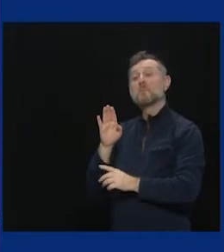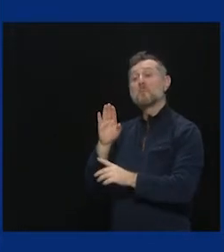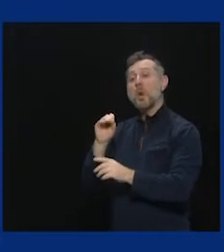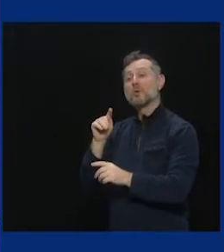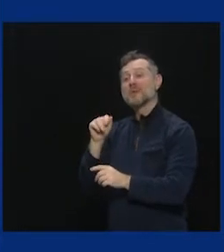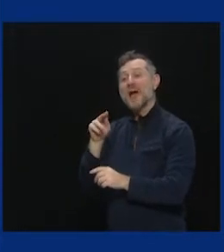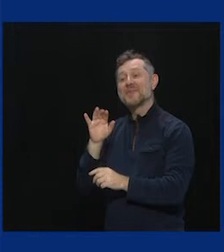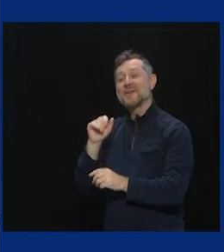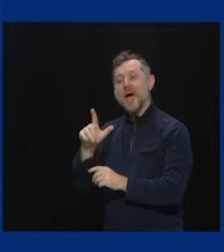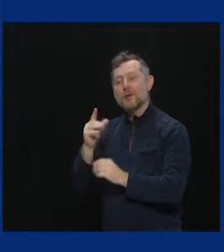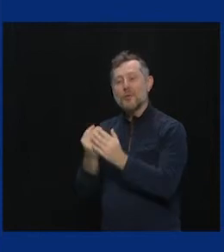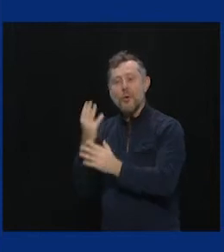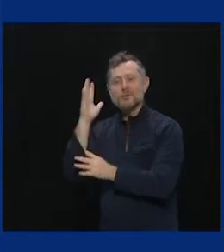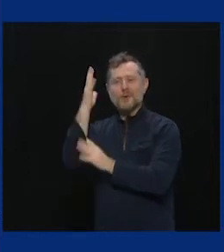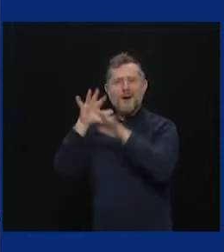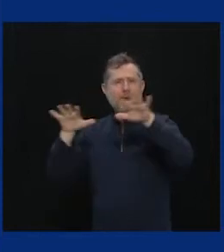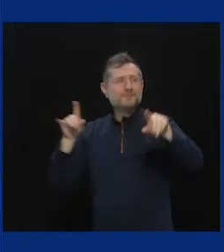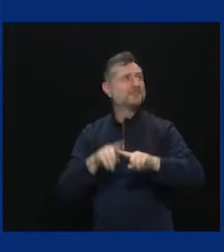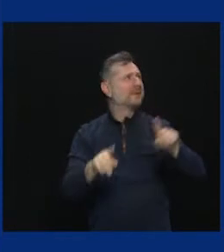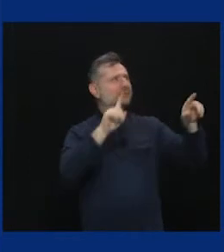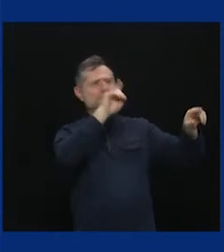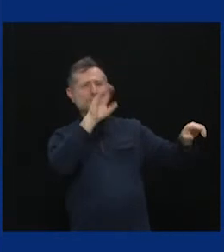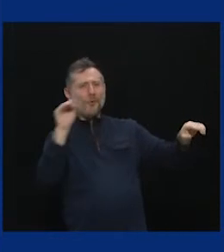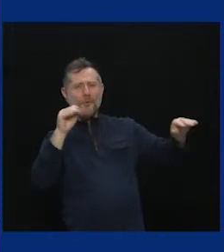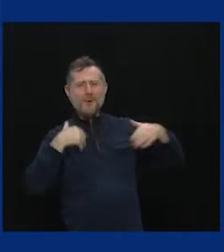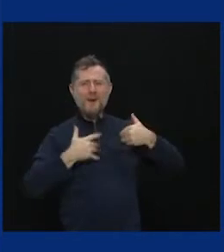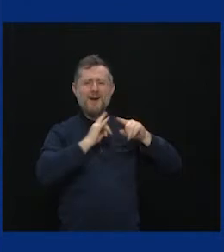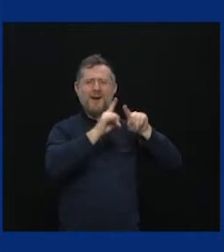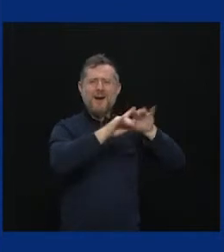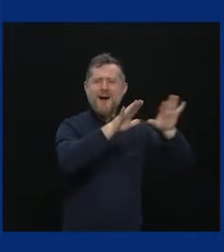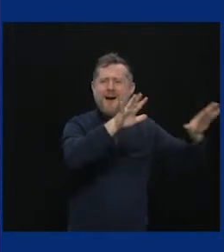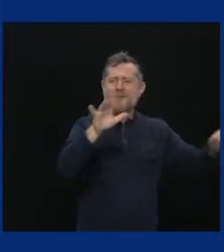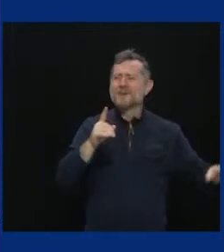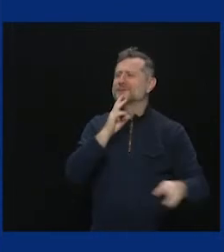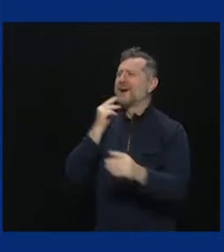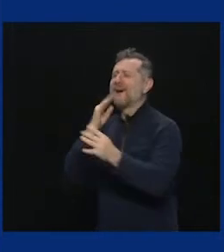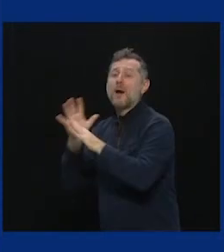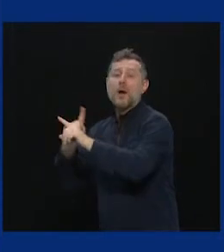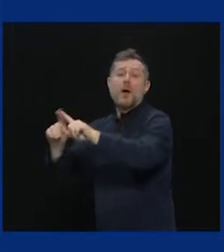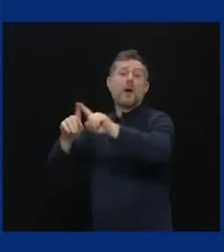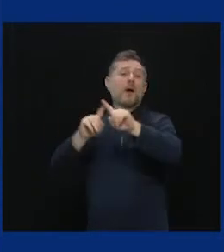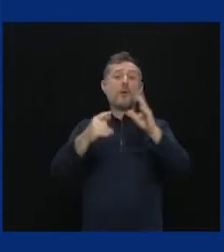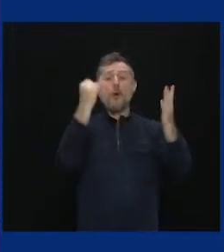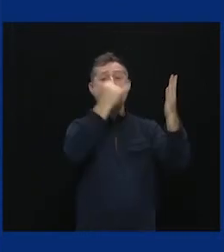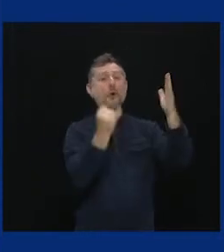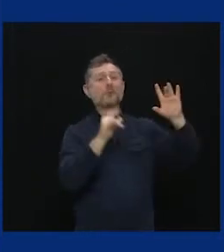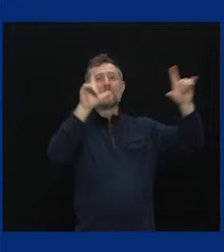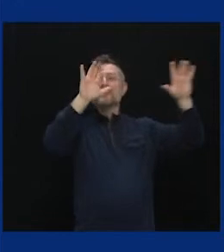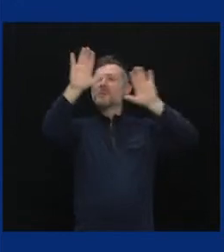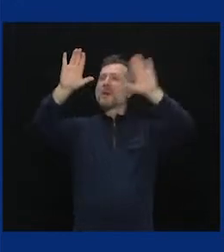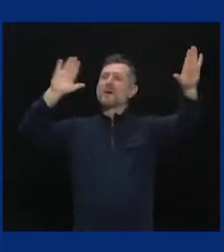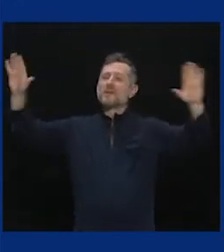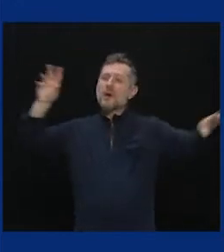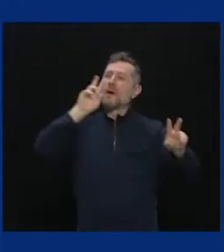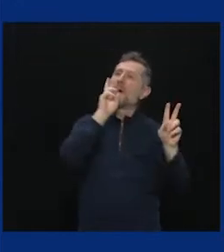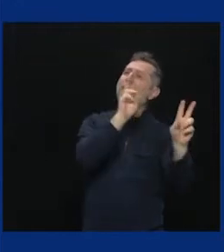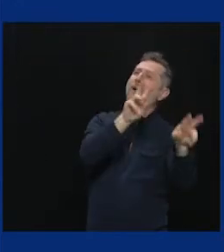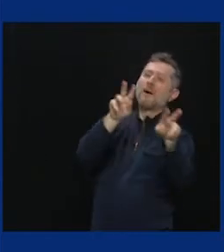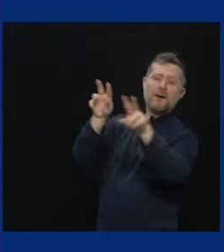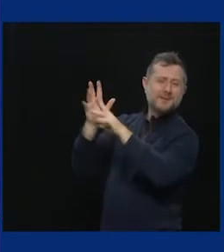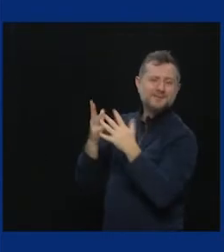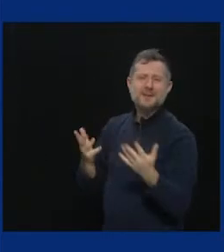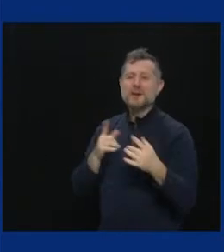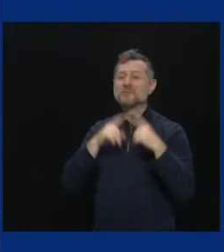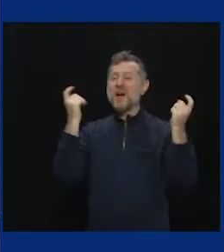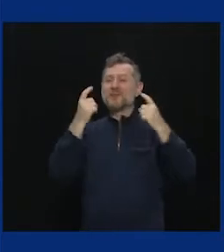cultural plays and the theater and all the great things we just love, going to art galleries, just walking the streets, the upstate festivals I went